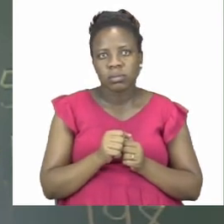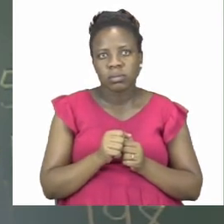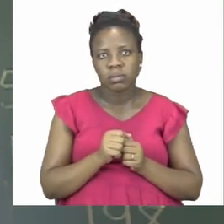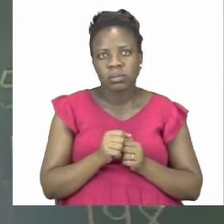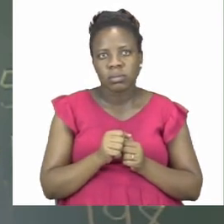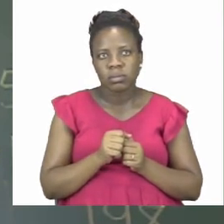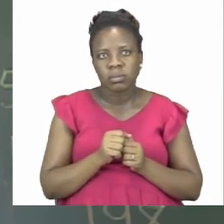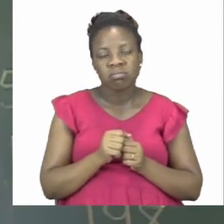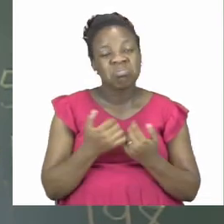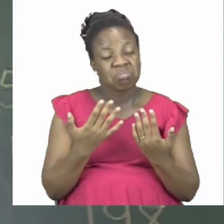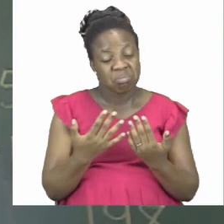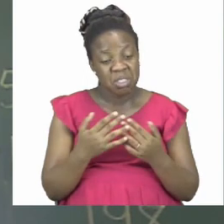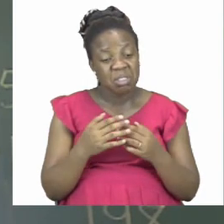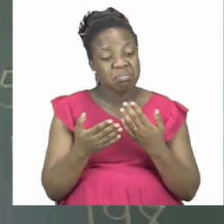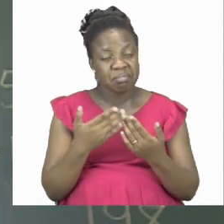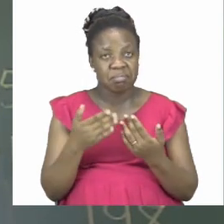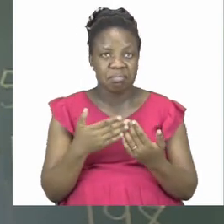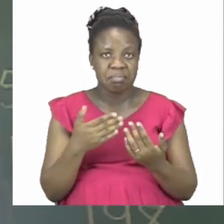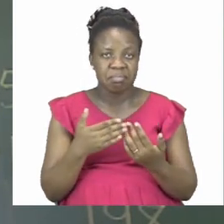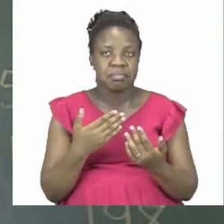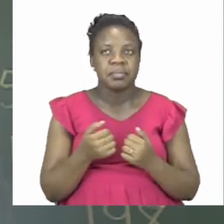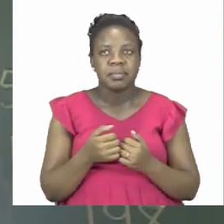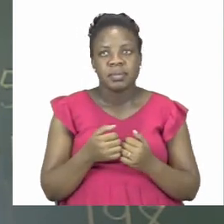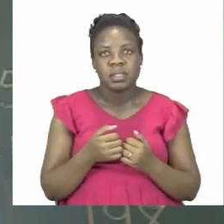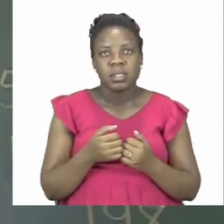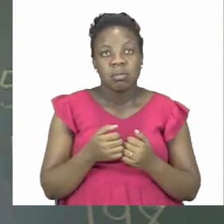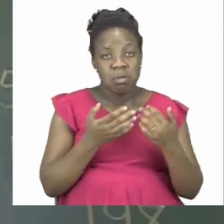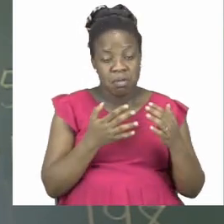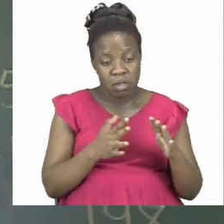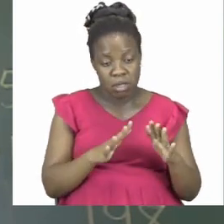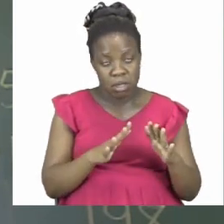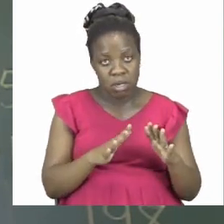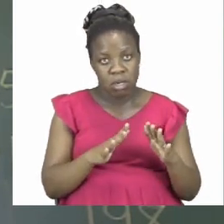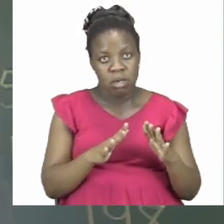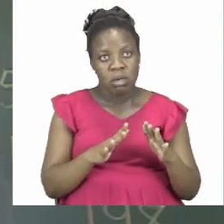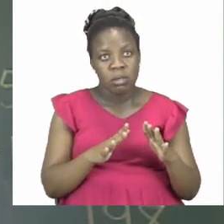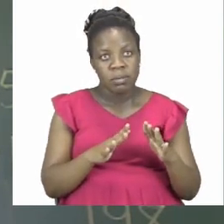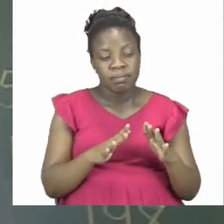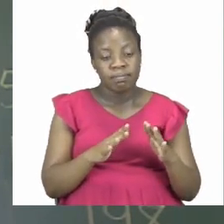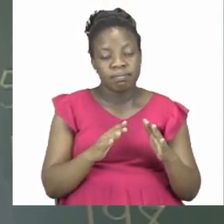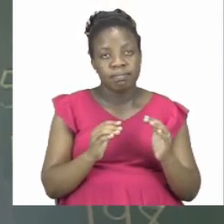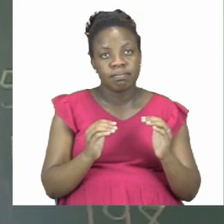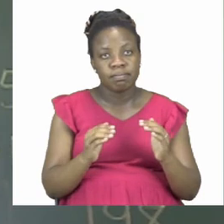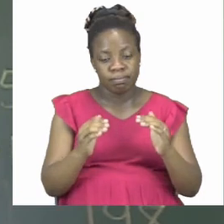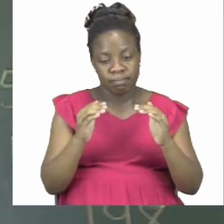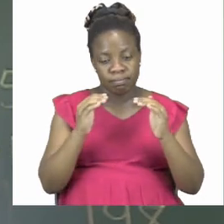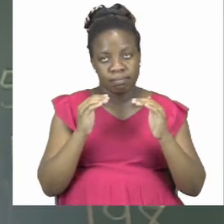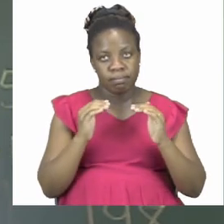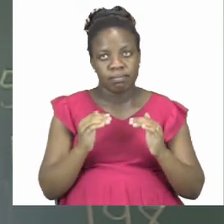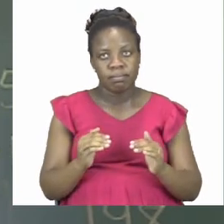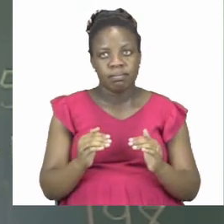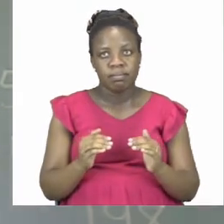be quite easy. When you're done with that one, you can move on to the next part of the exercise.